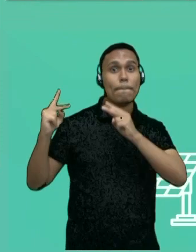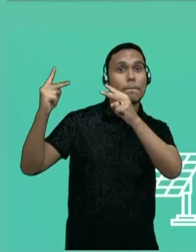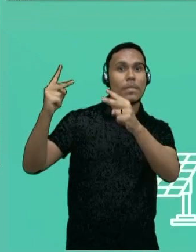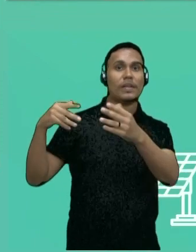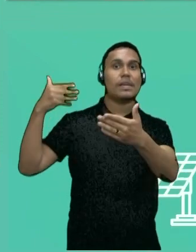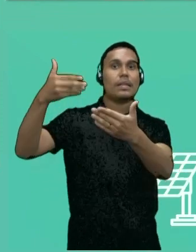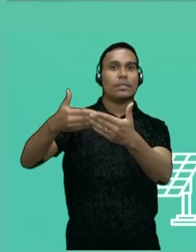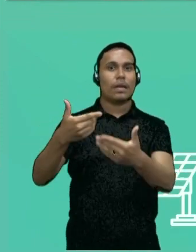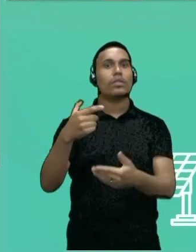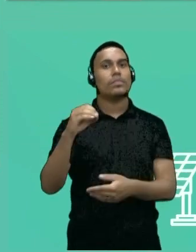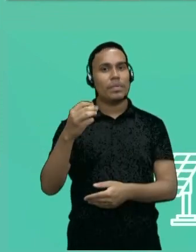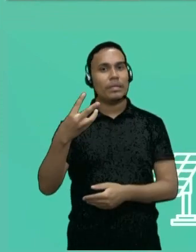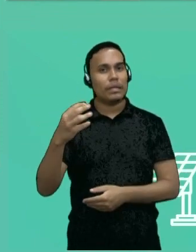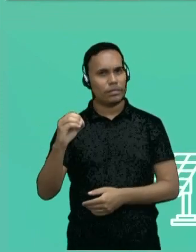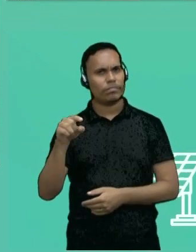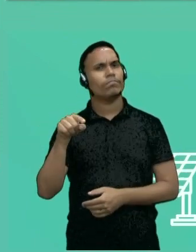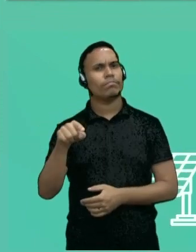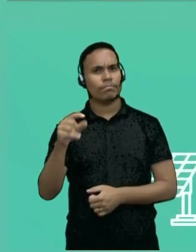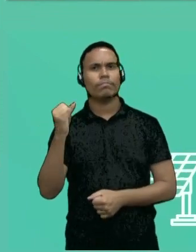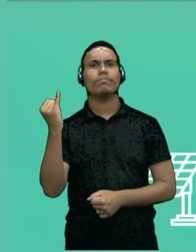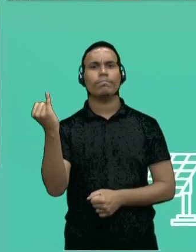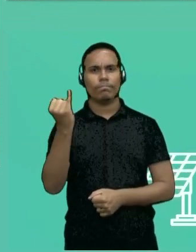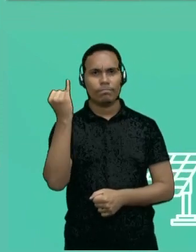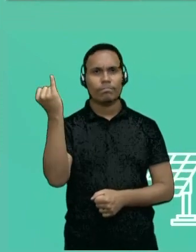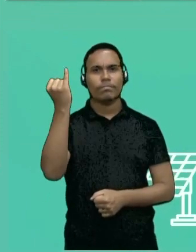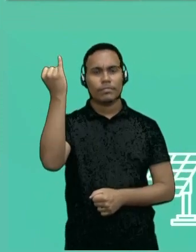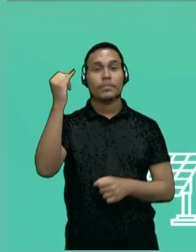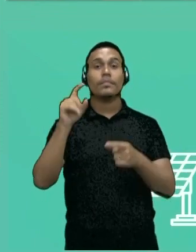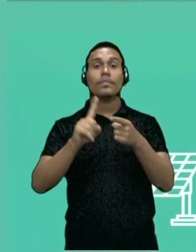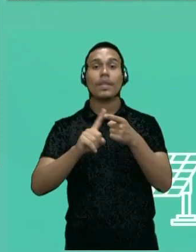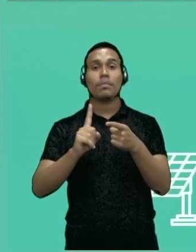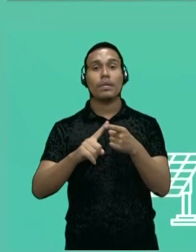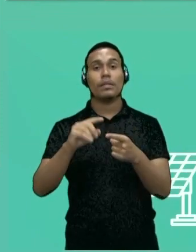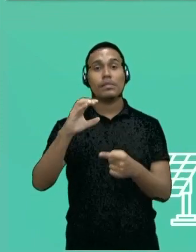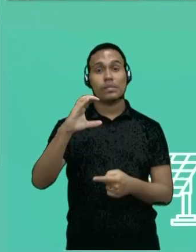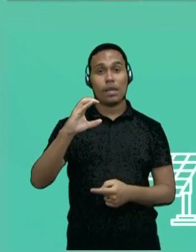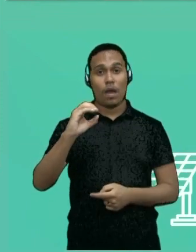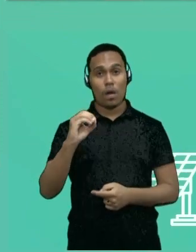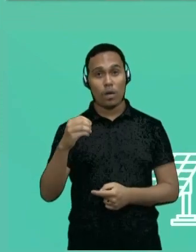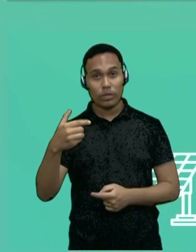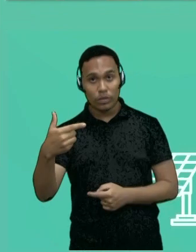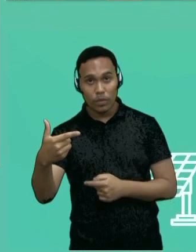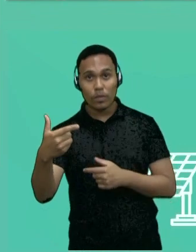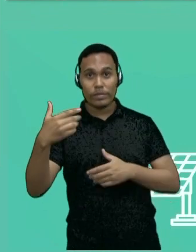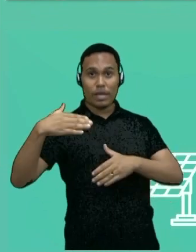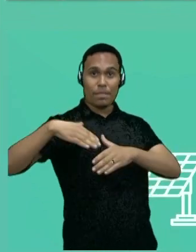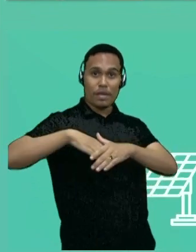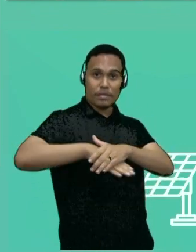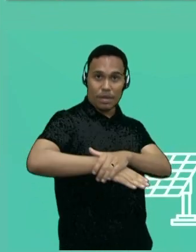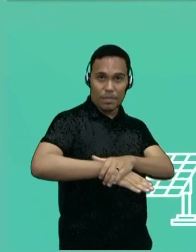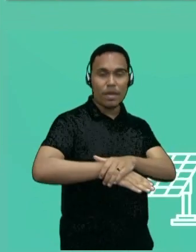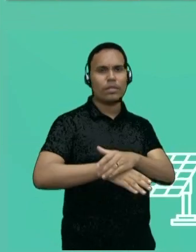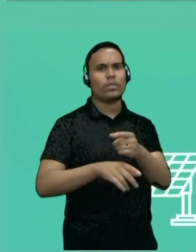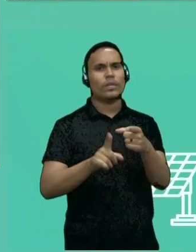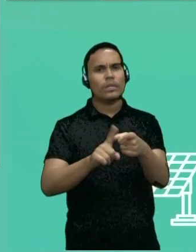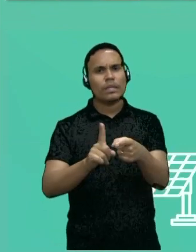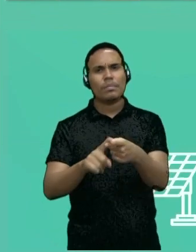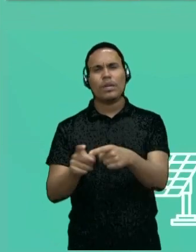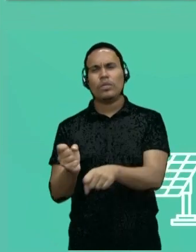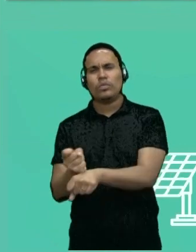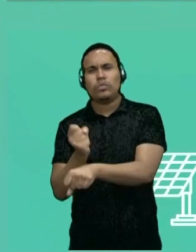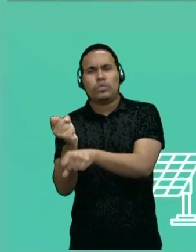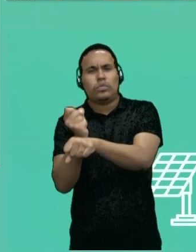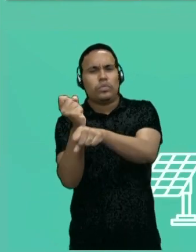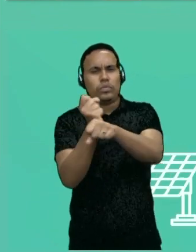also substantial CO2 storage potential and industrial infrastructure in these different super places, including a